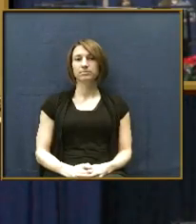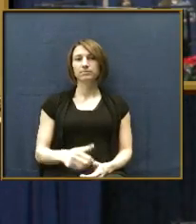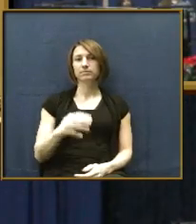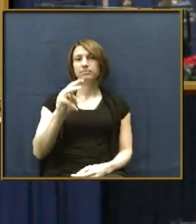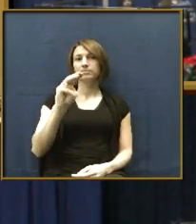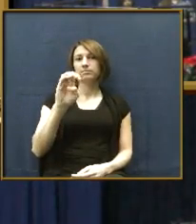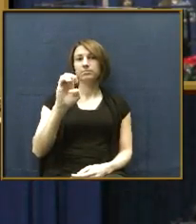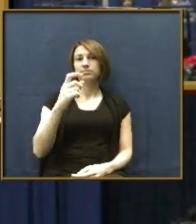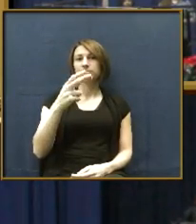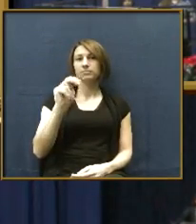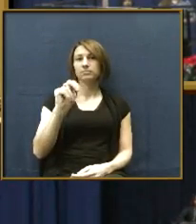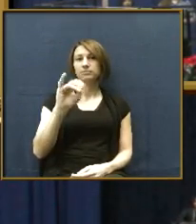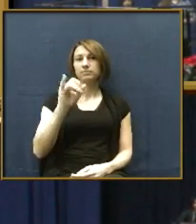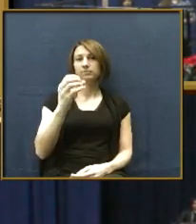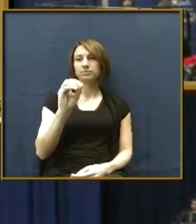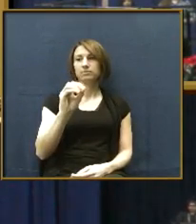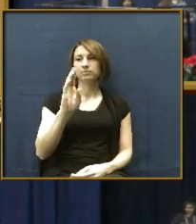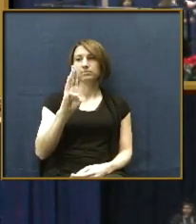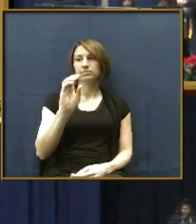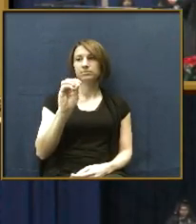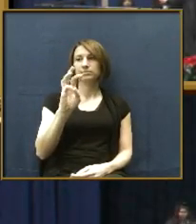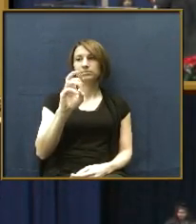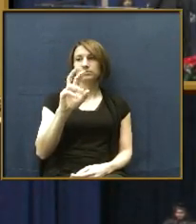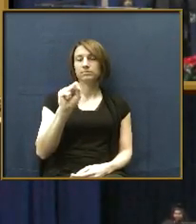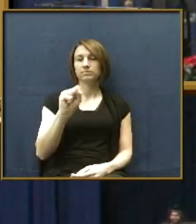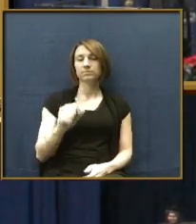Megan Jo Bowers.